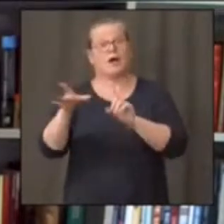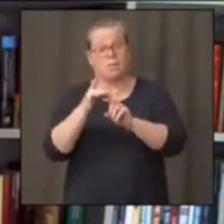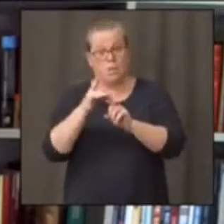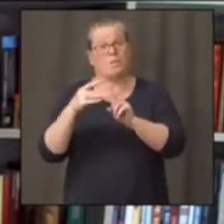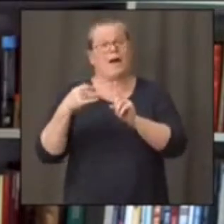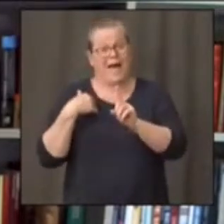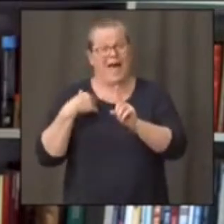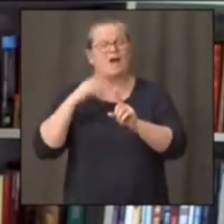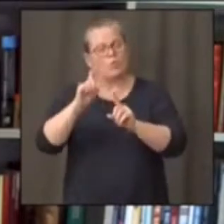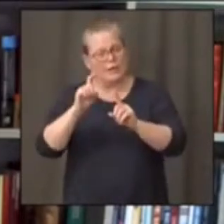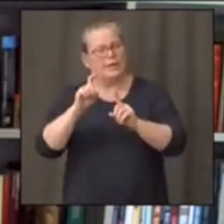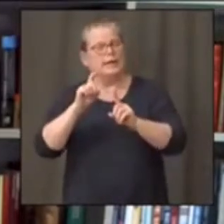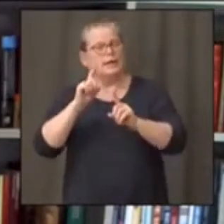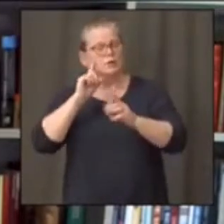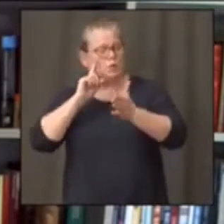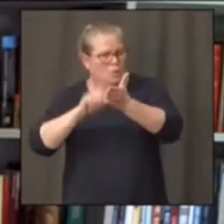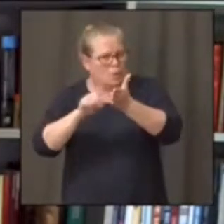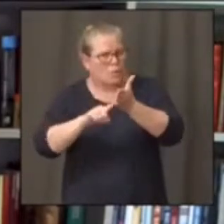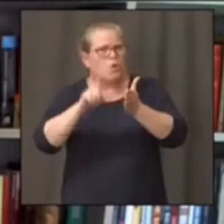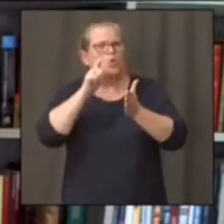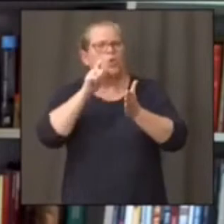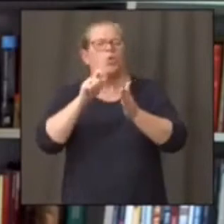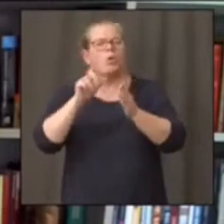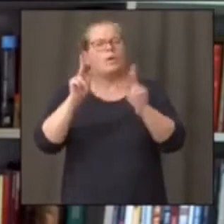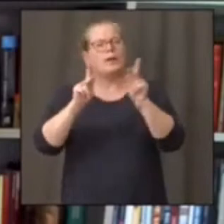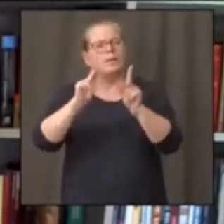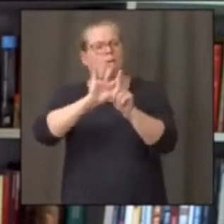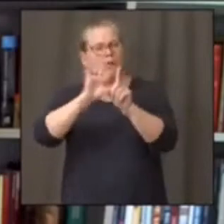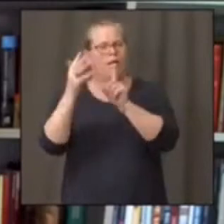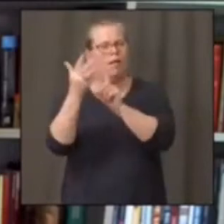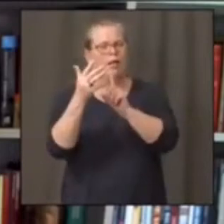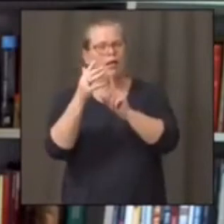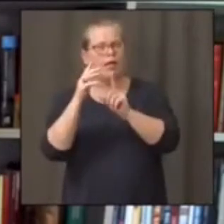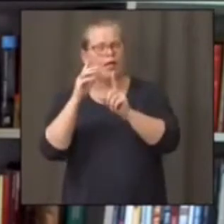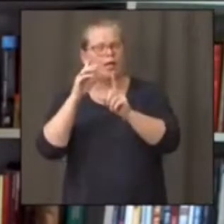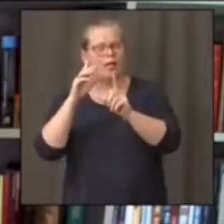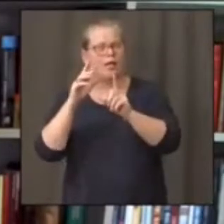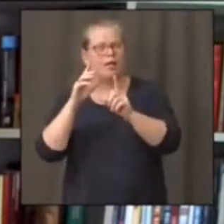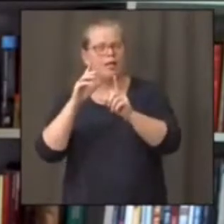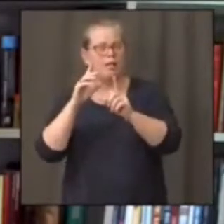effective way. For this group for